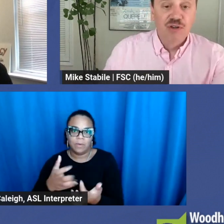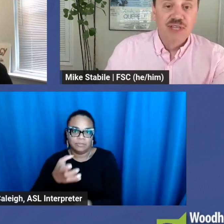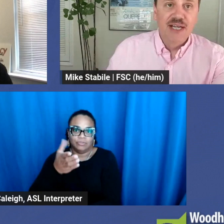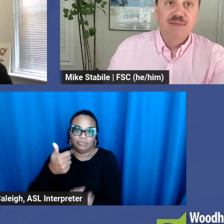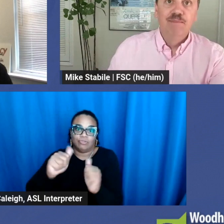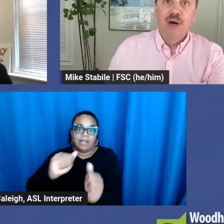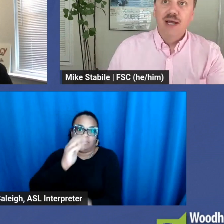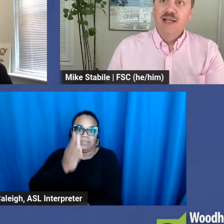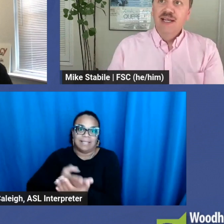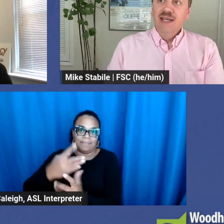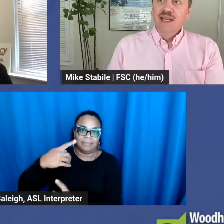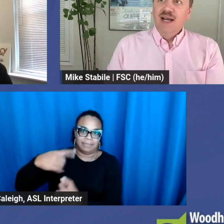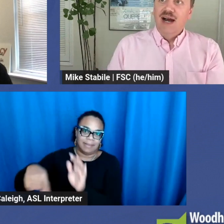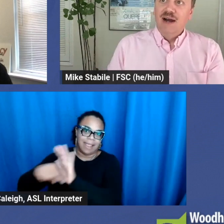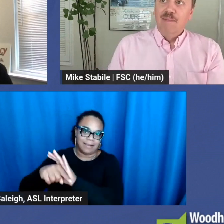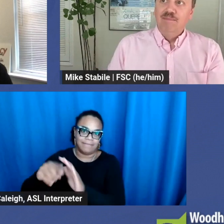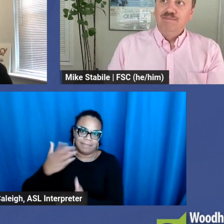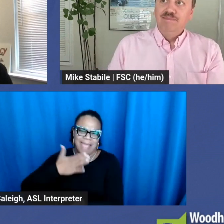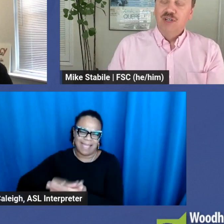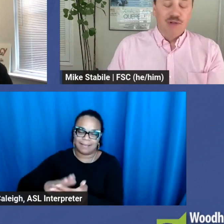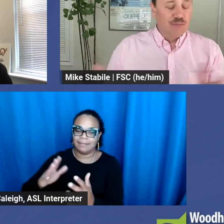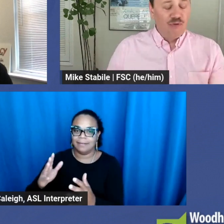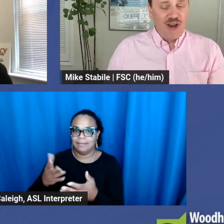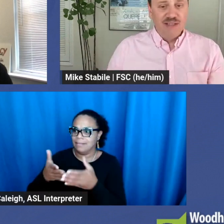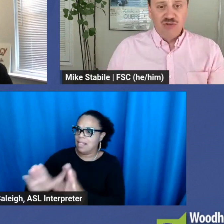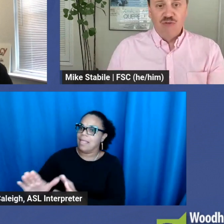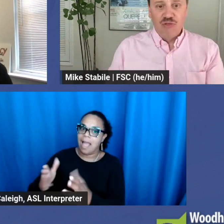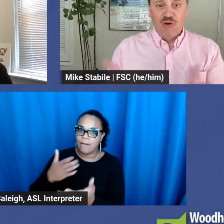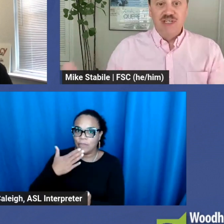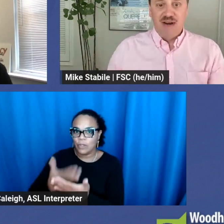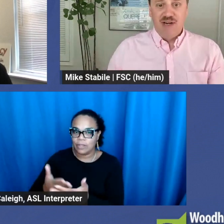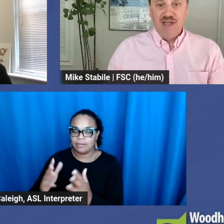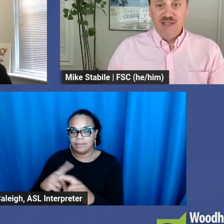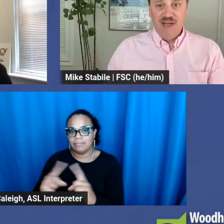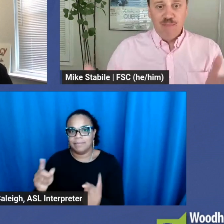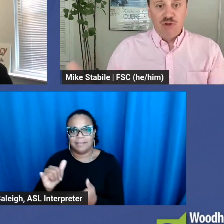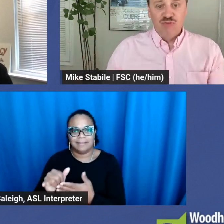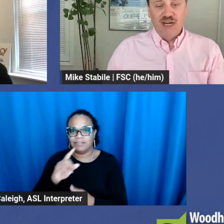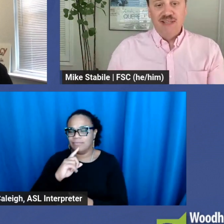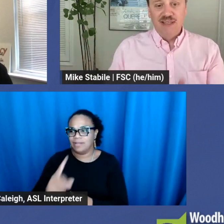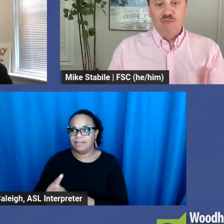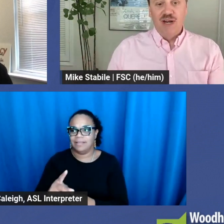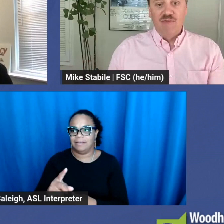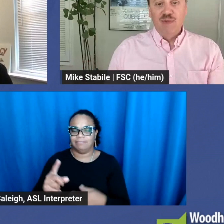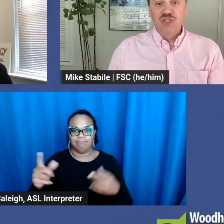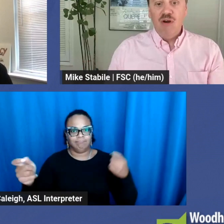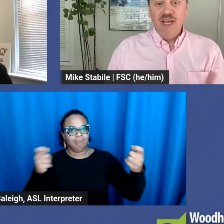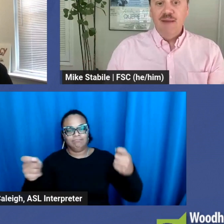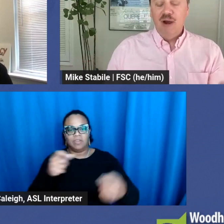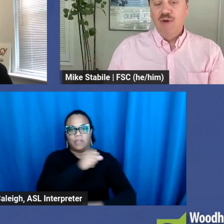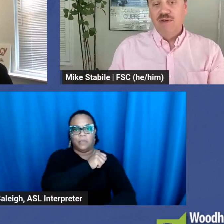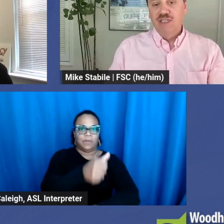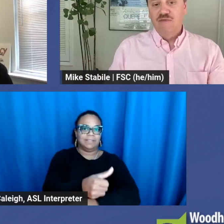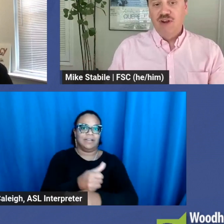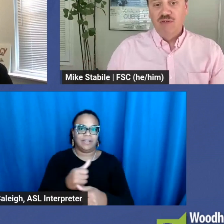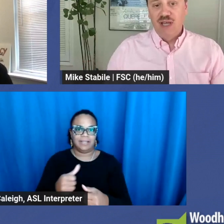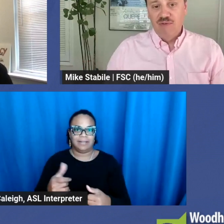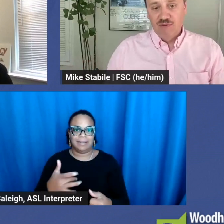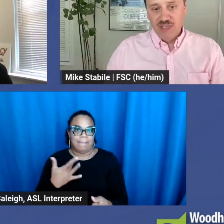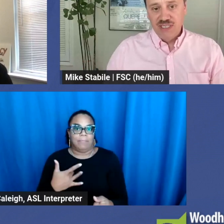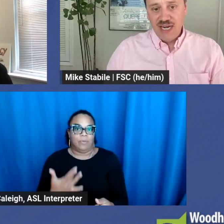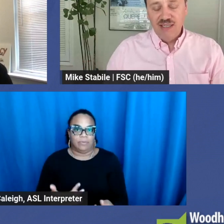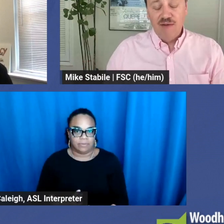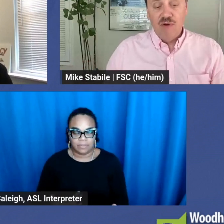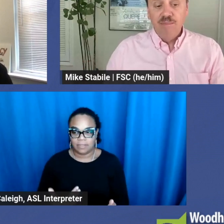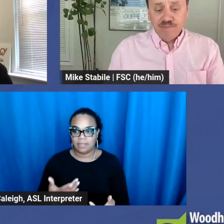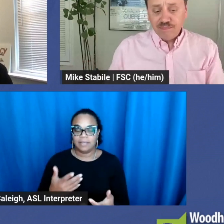allow the good things. But it's a profoundly sort of authoritarian impulse, right? I think that what everyone's talking about, whether it's at the federal level